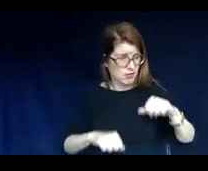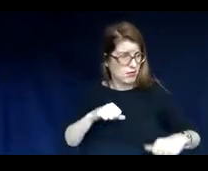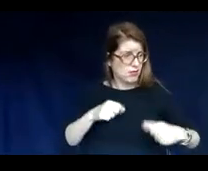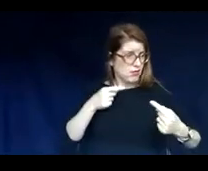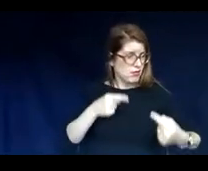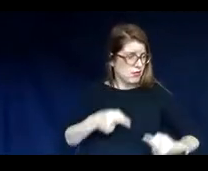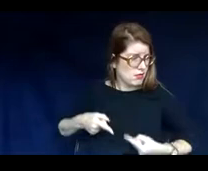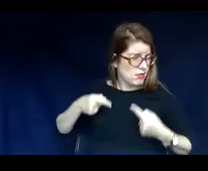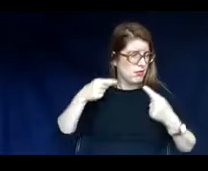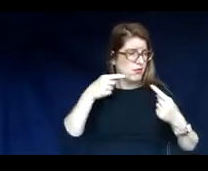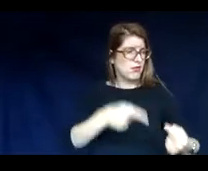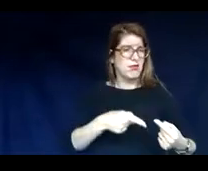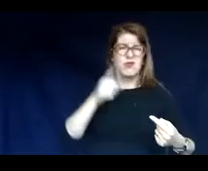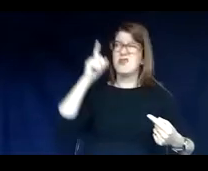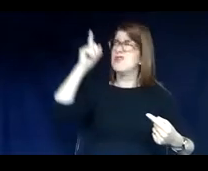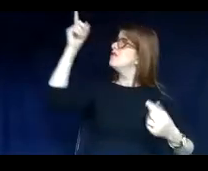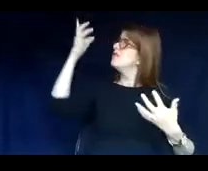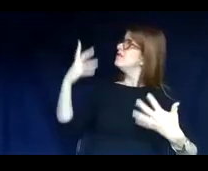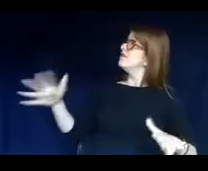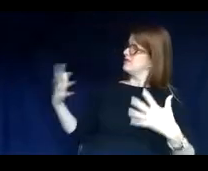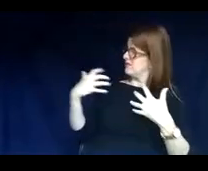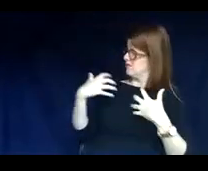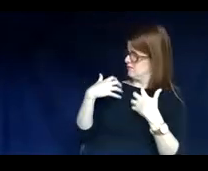peace put me back